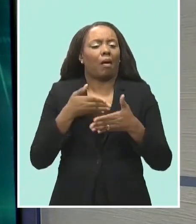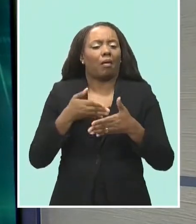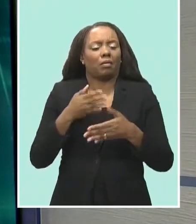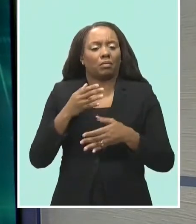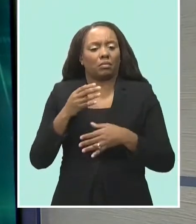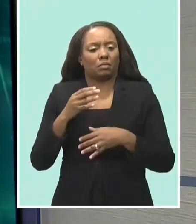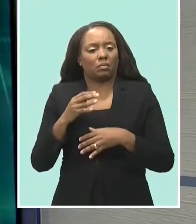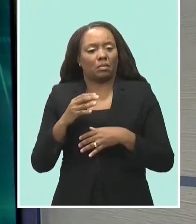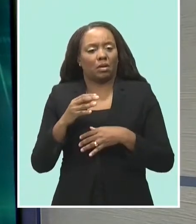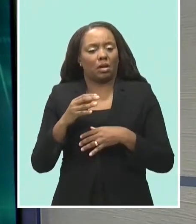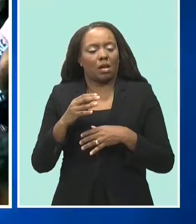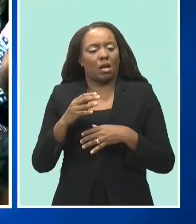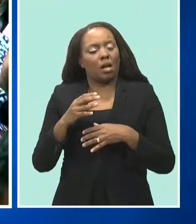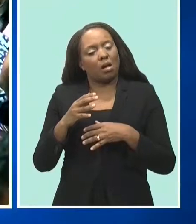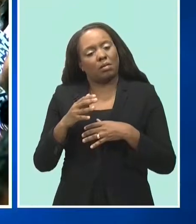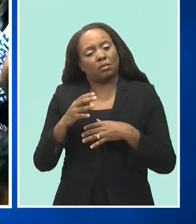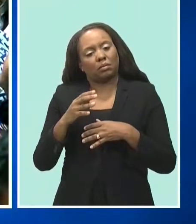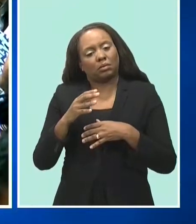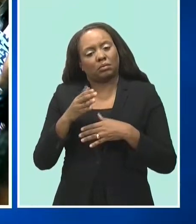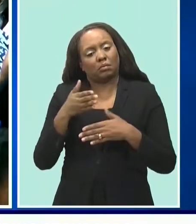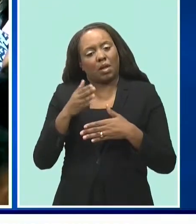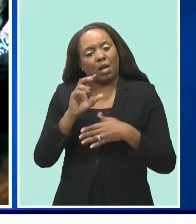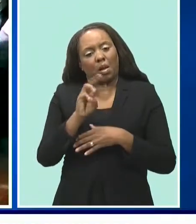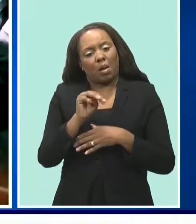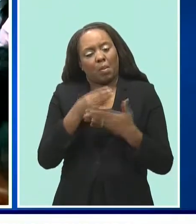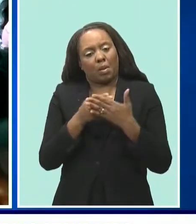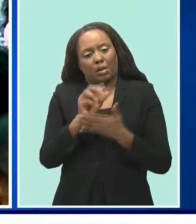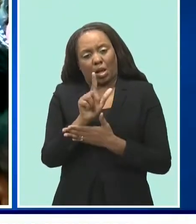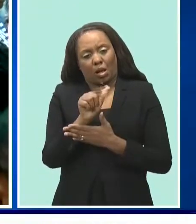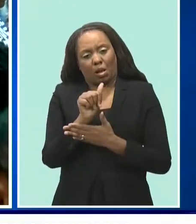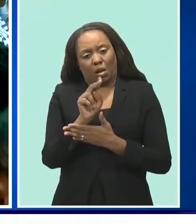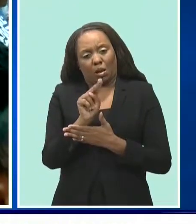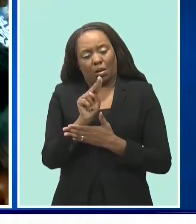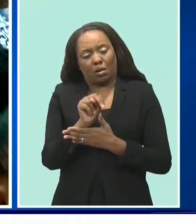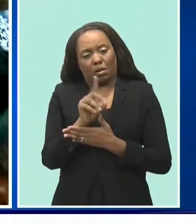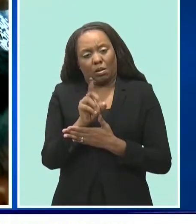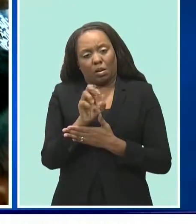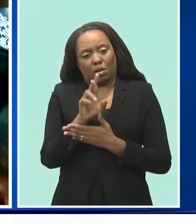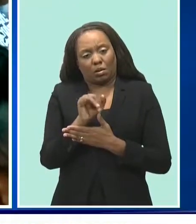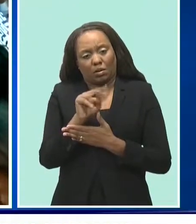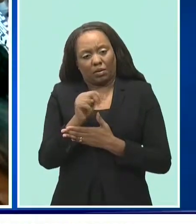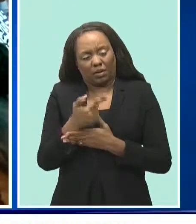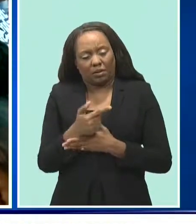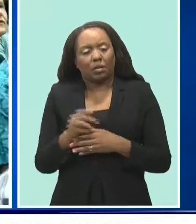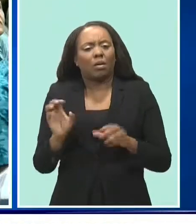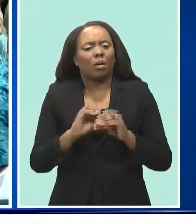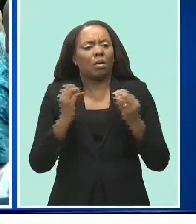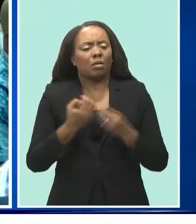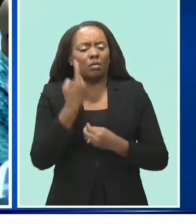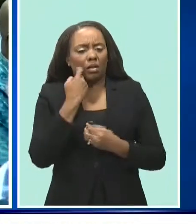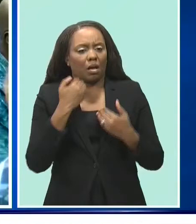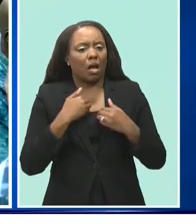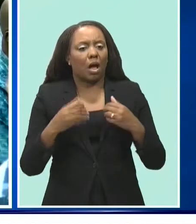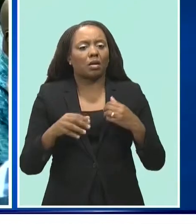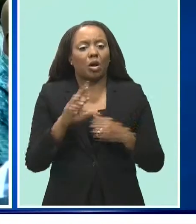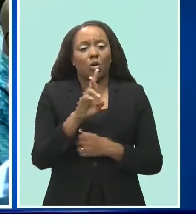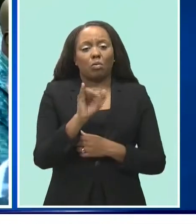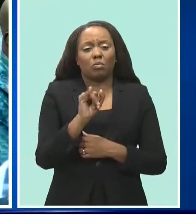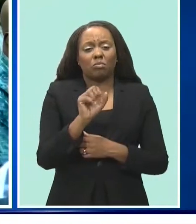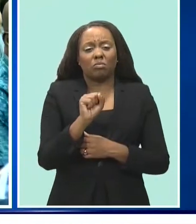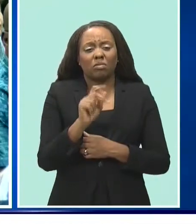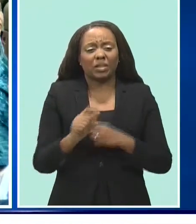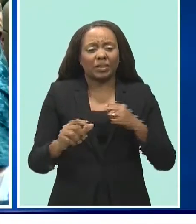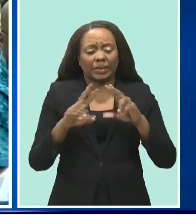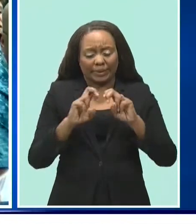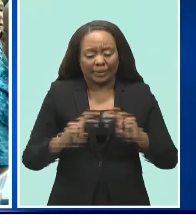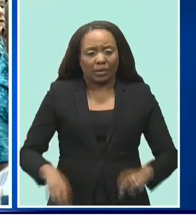regulations. This from Chairman of the Anti-Money Laundering Authority, David Wright, during the organization's National Risk Assessment Report